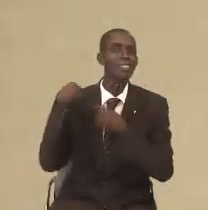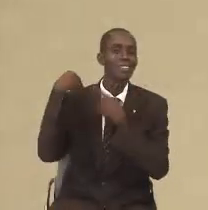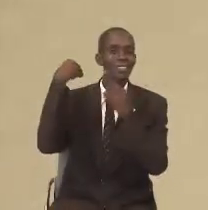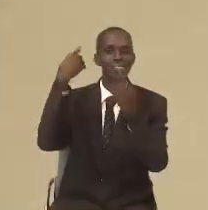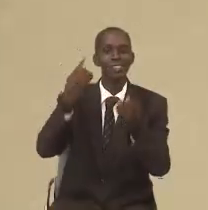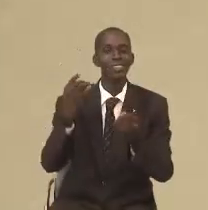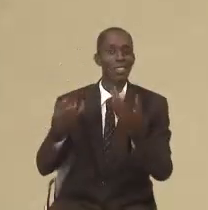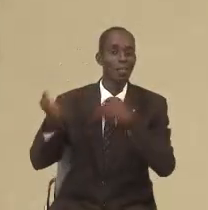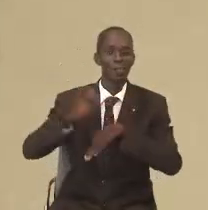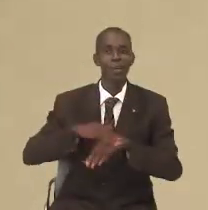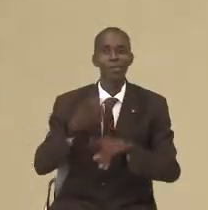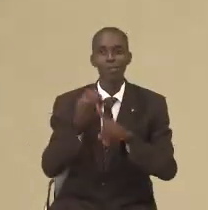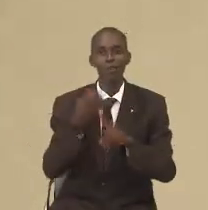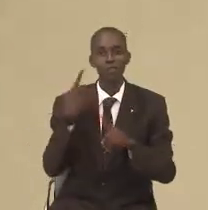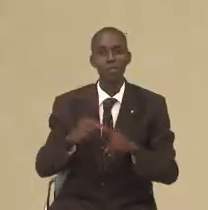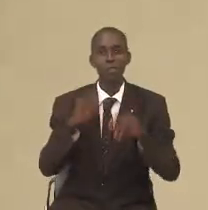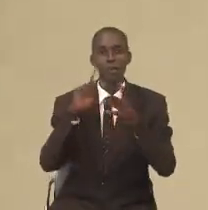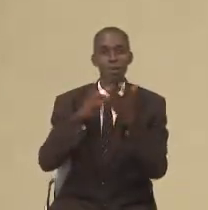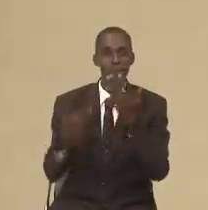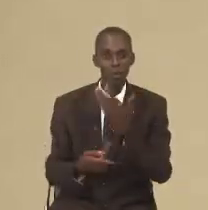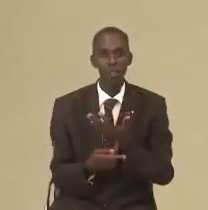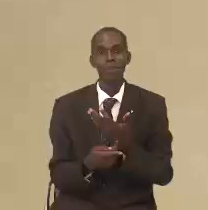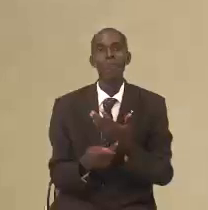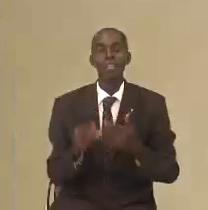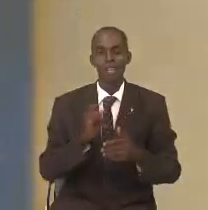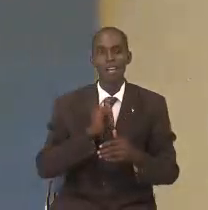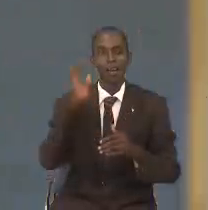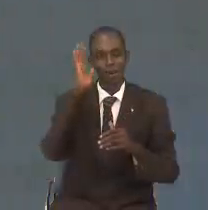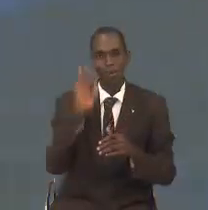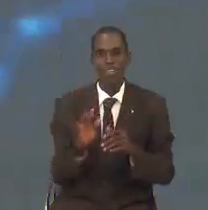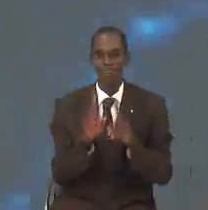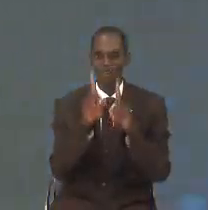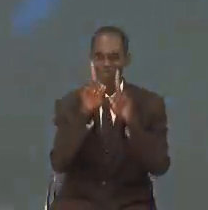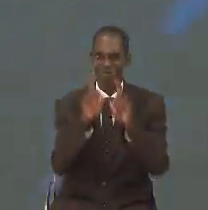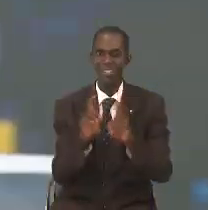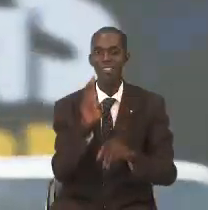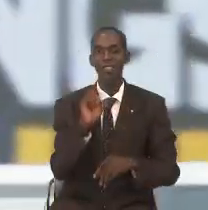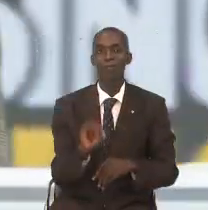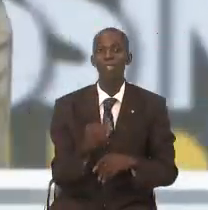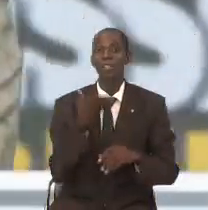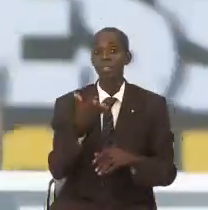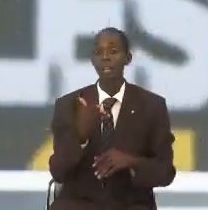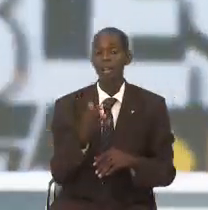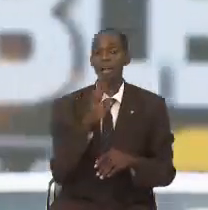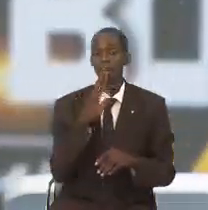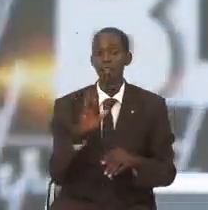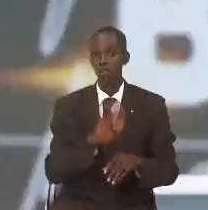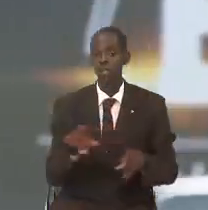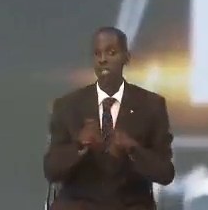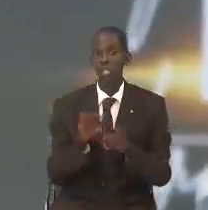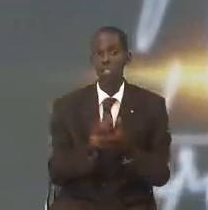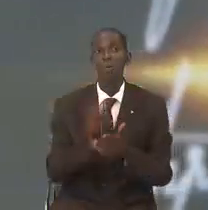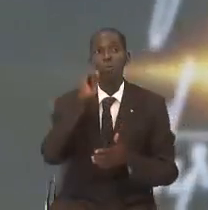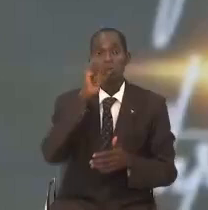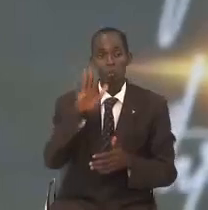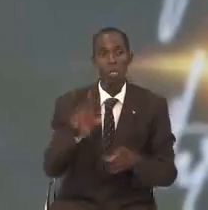the crusade, showers of blessing crusade. I'm going to tease him. There are people like that, children. There are women like that,